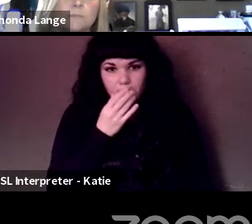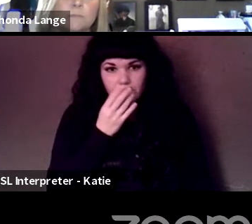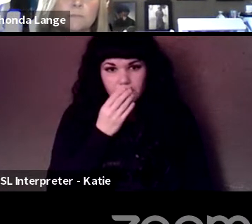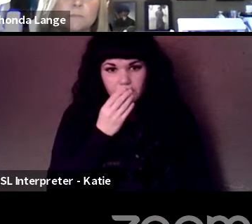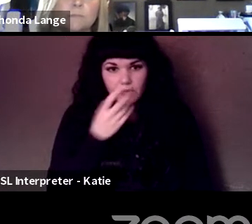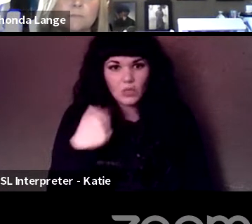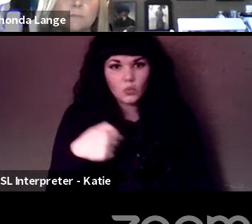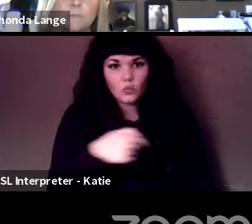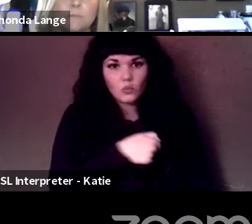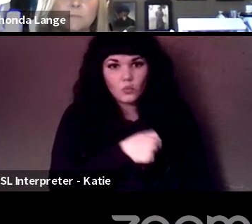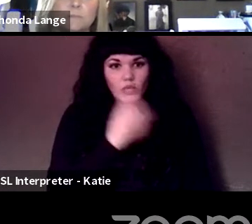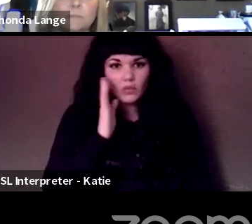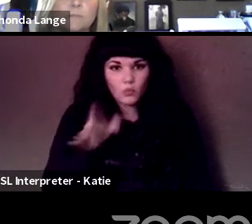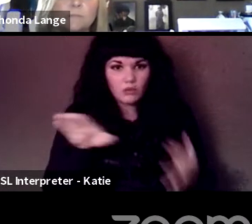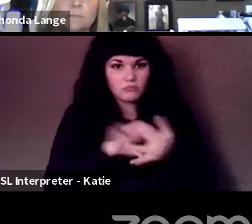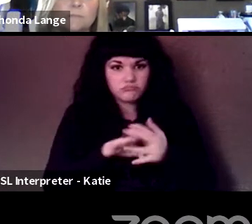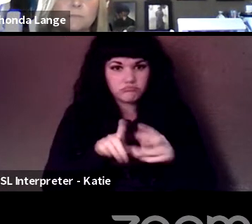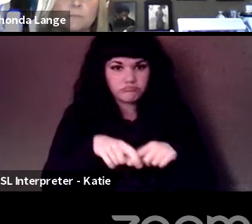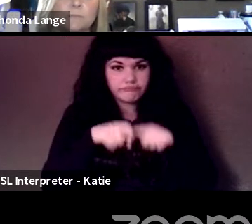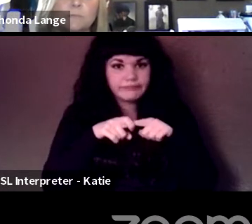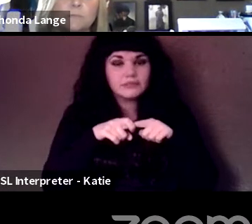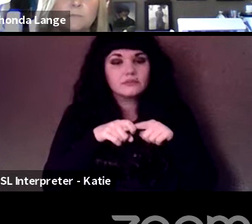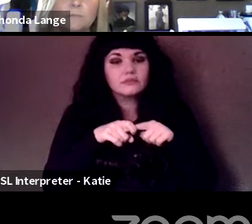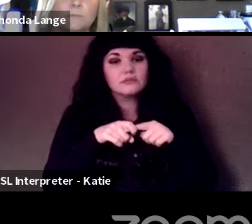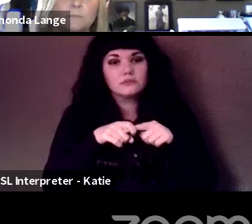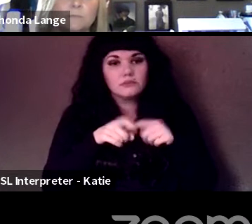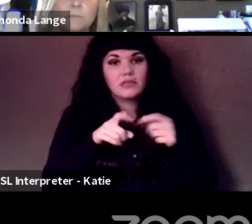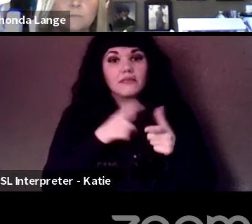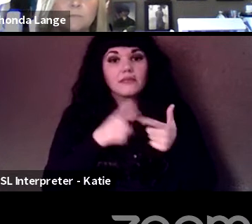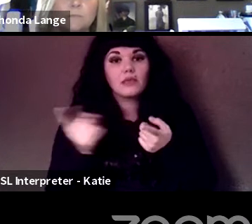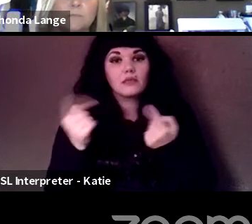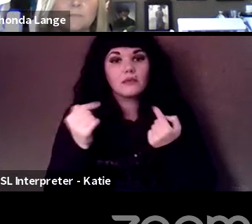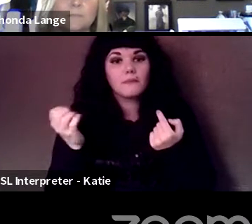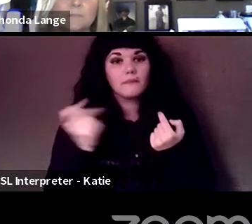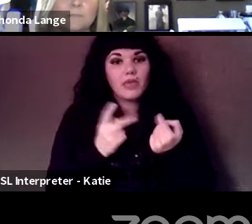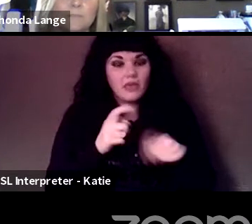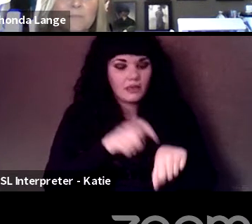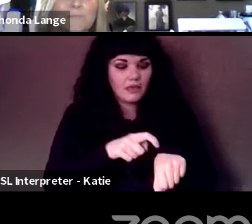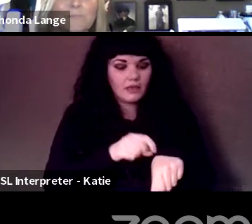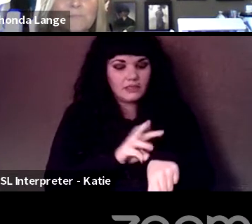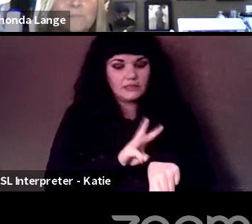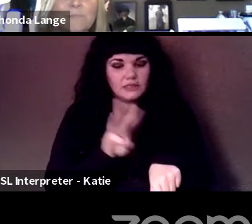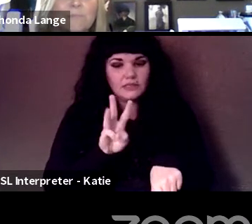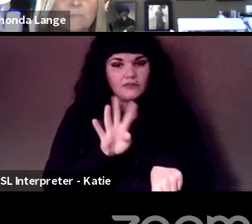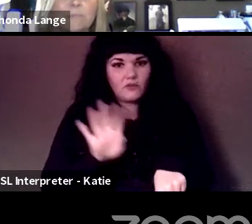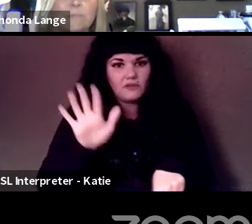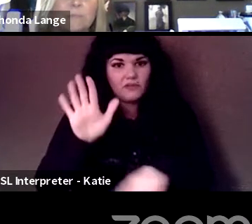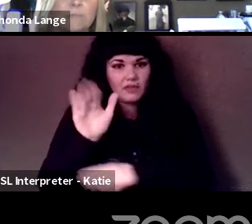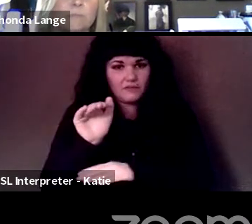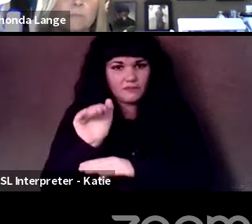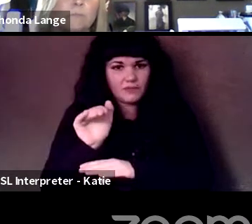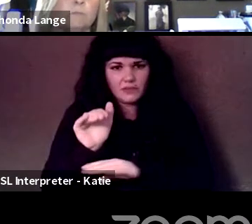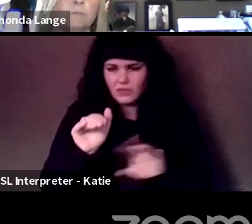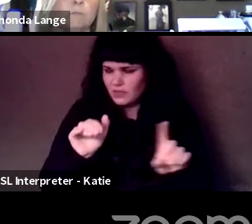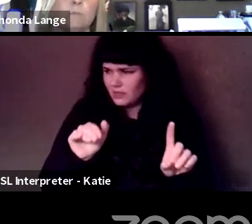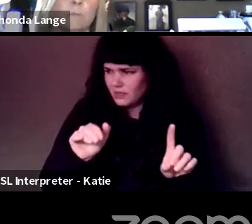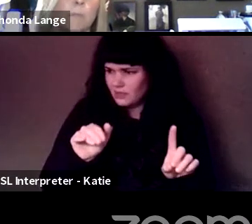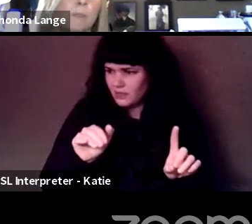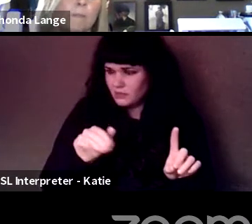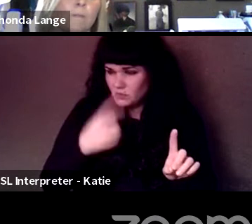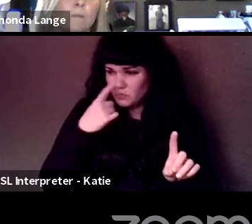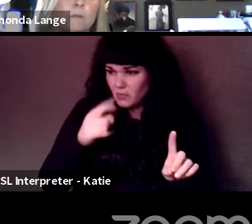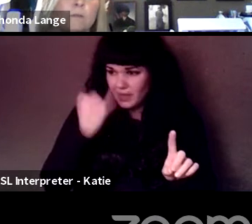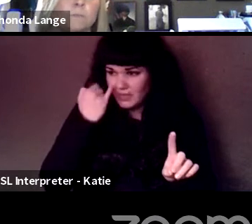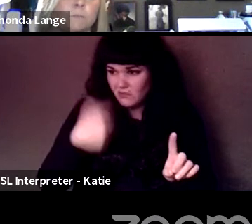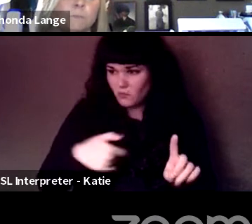We will take a recess and return at 6:45 p.m. Madam Chair, can we get a motion for that?